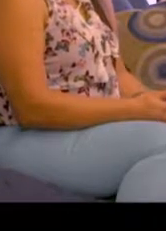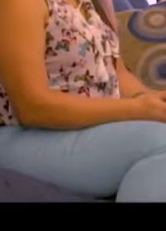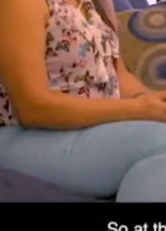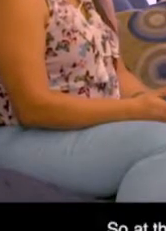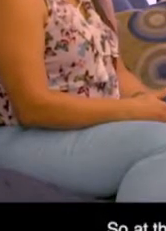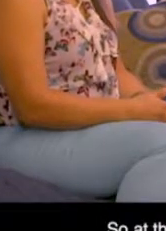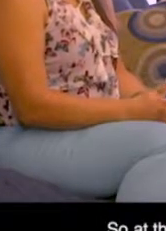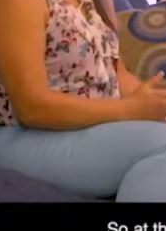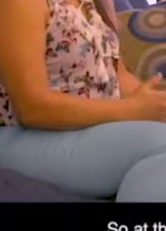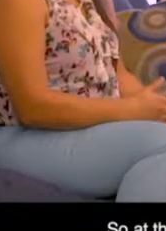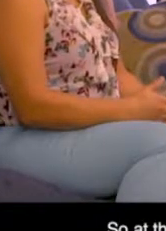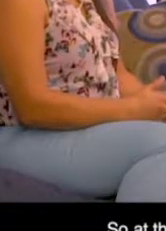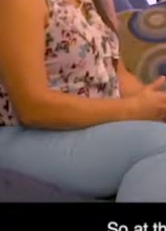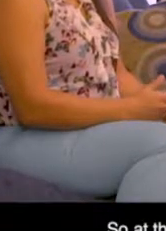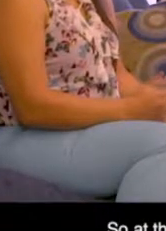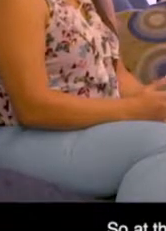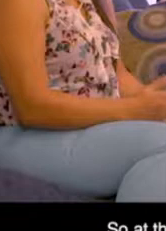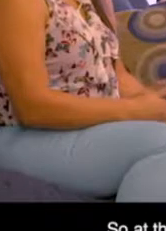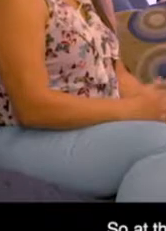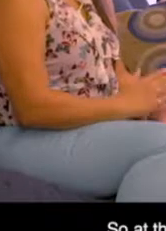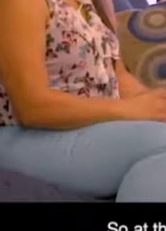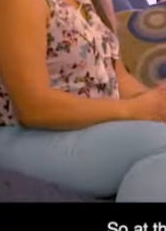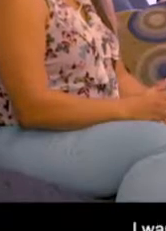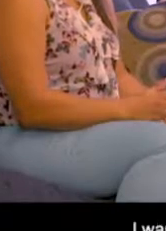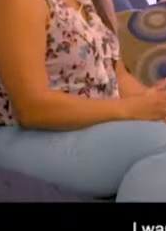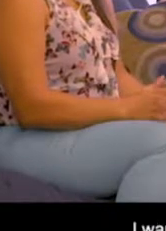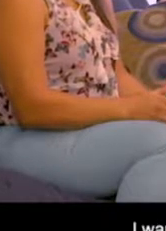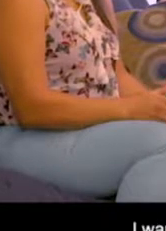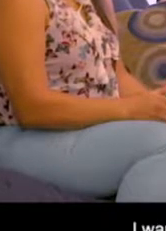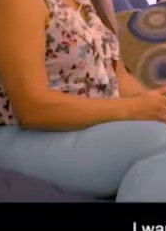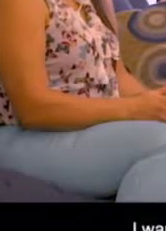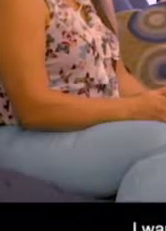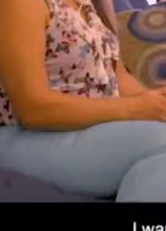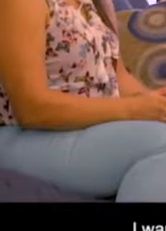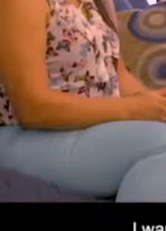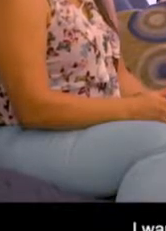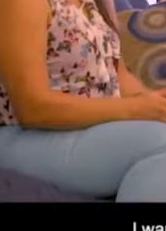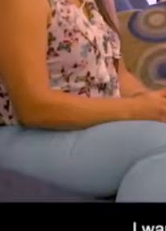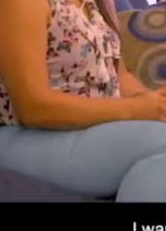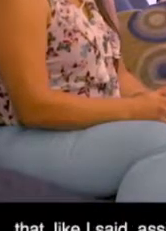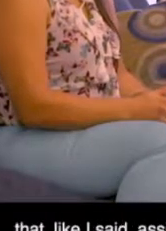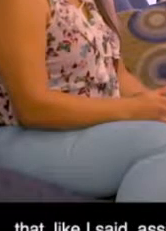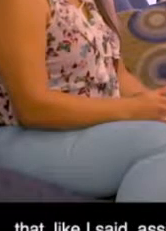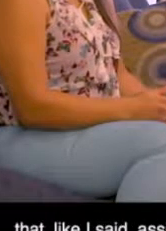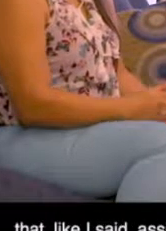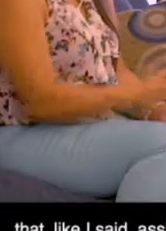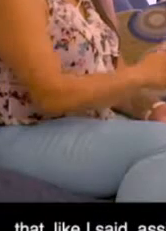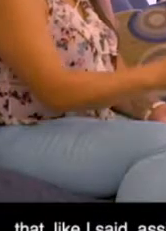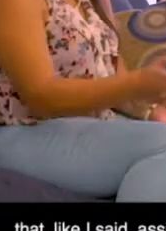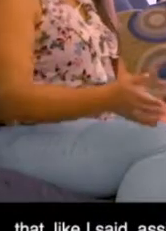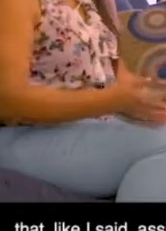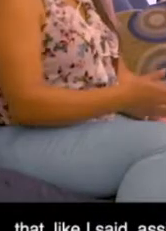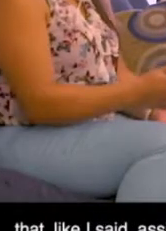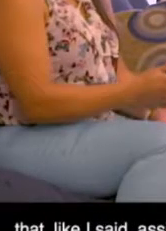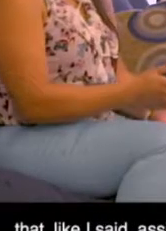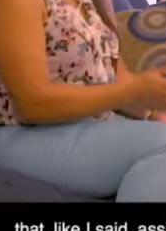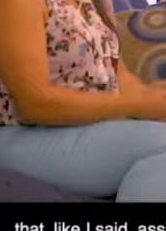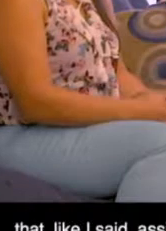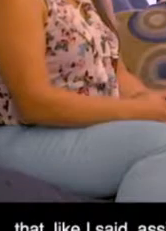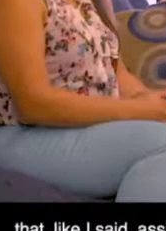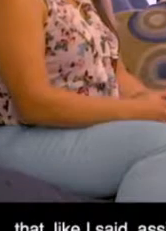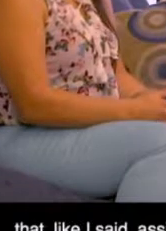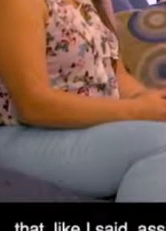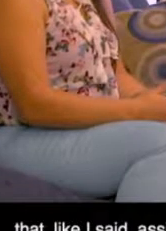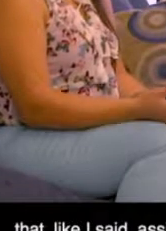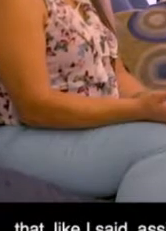So at that point, I knew that once he started kindergarten, I wanted him to come to a really good school that, like I said, assisted all his needs as